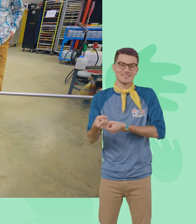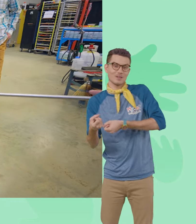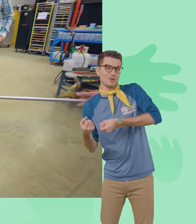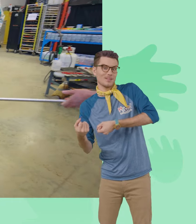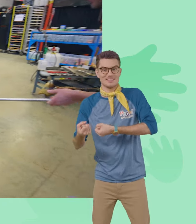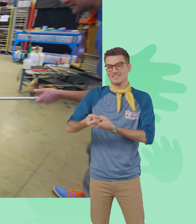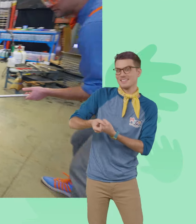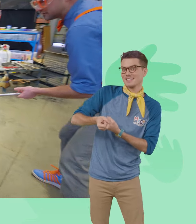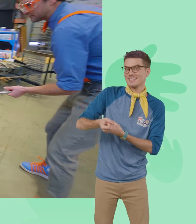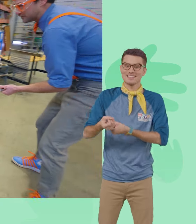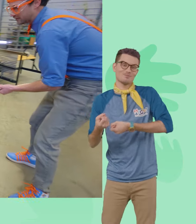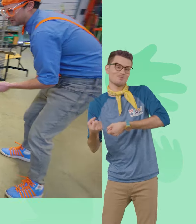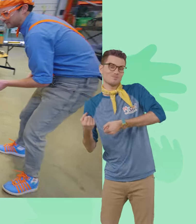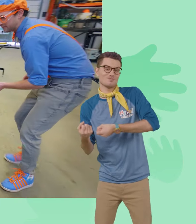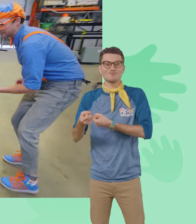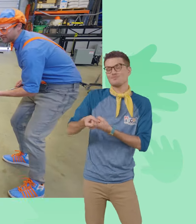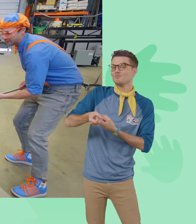Whoa. Whoa.